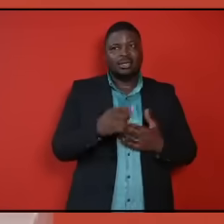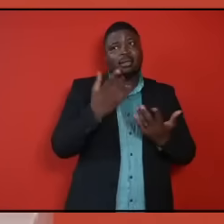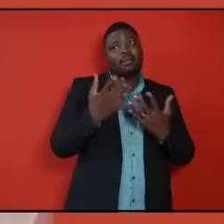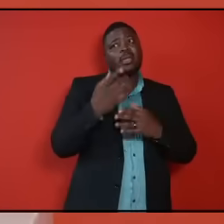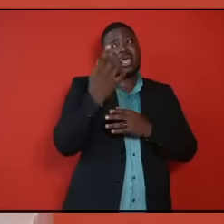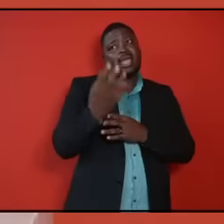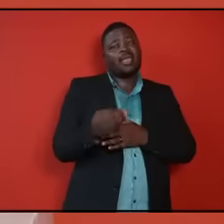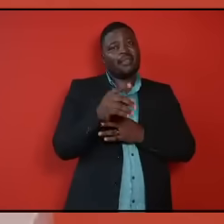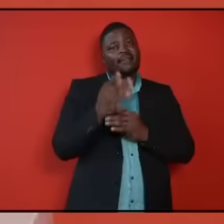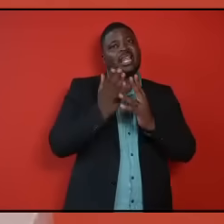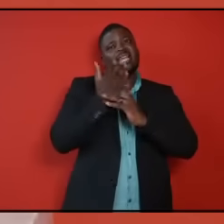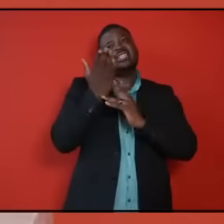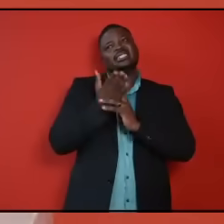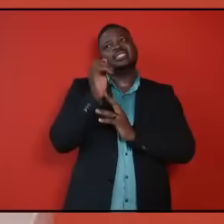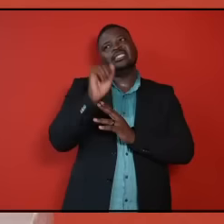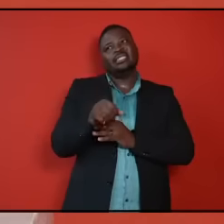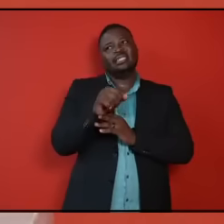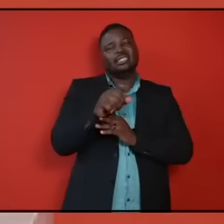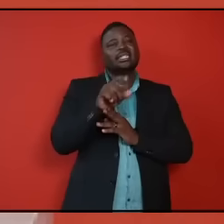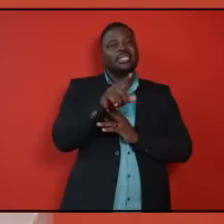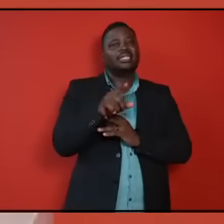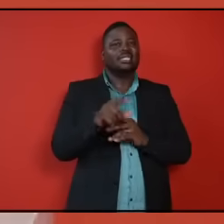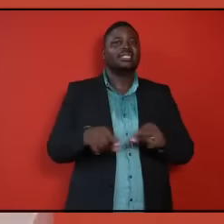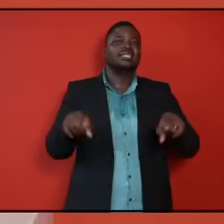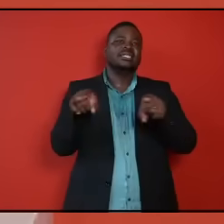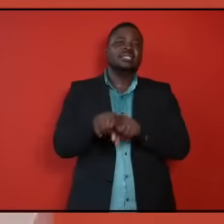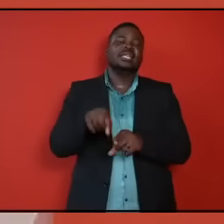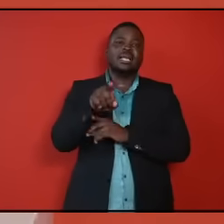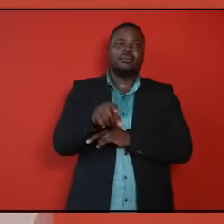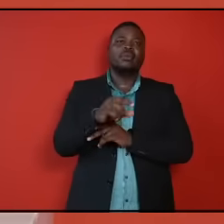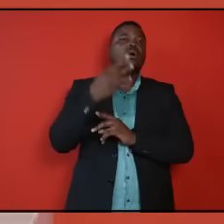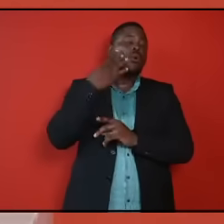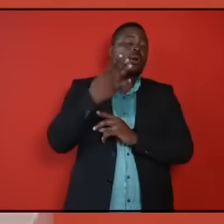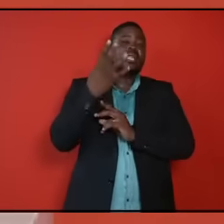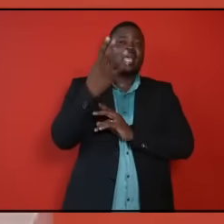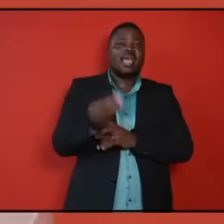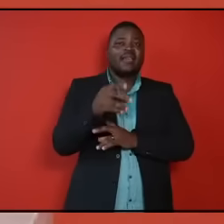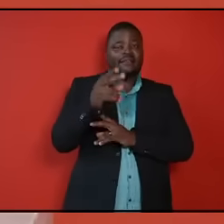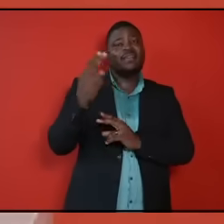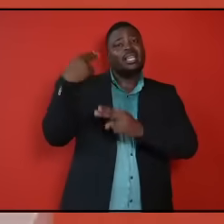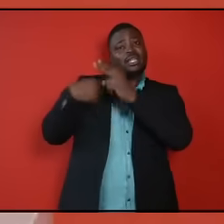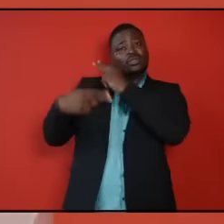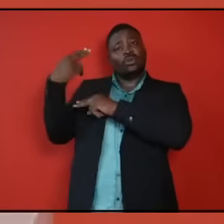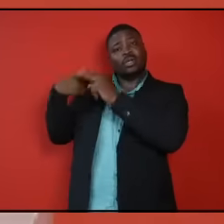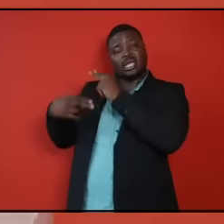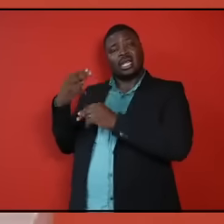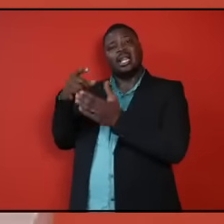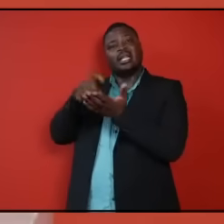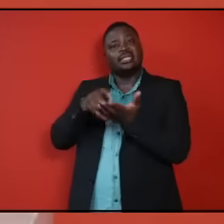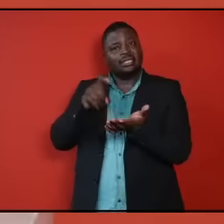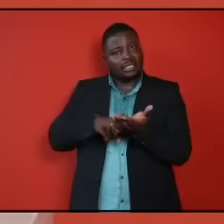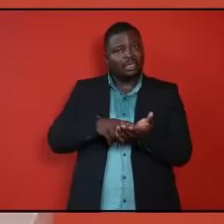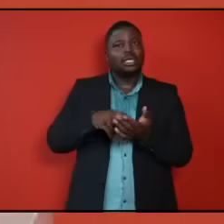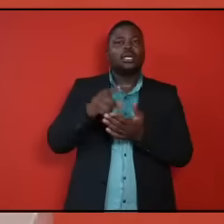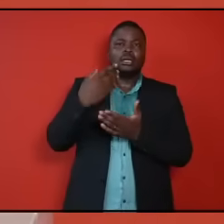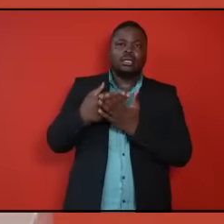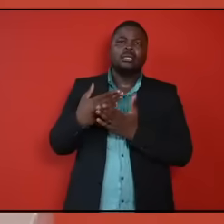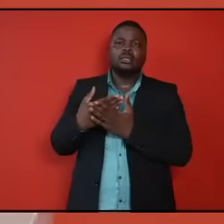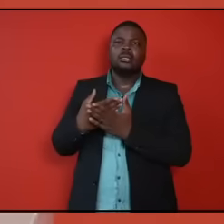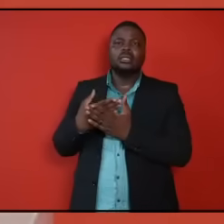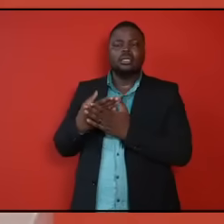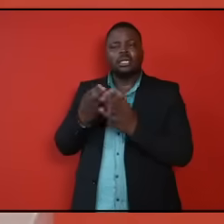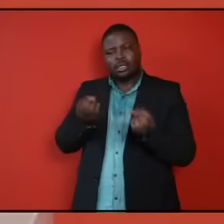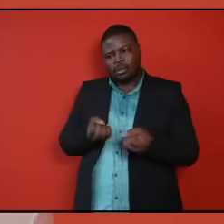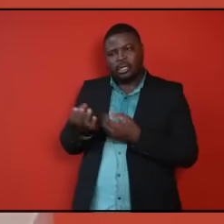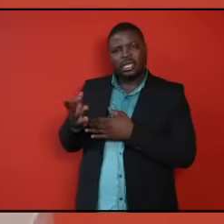We are now fighting that even when they have historic debt, release their results because they cannot get